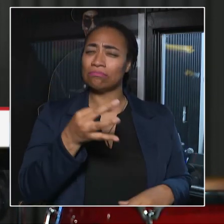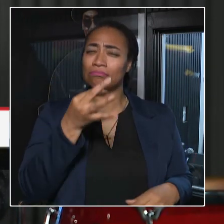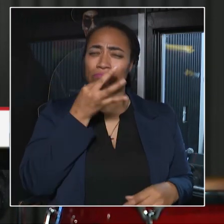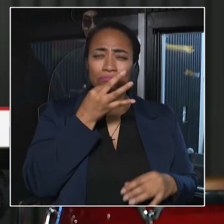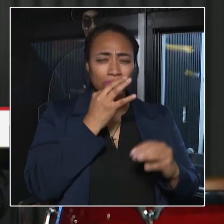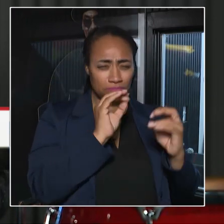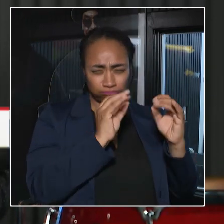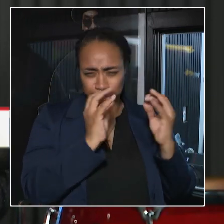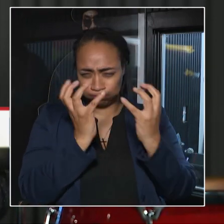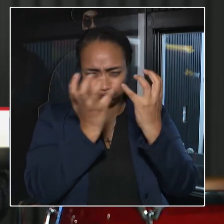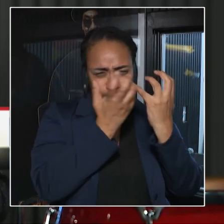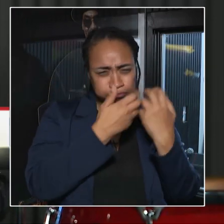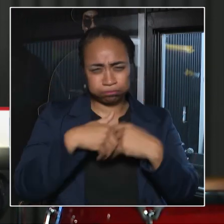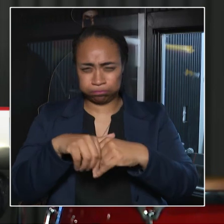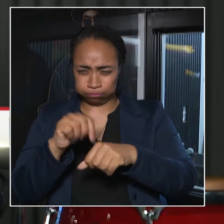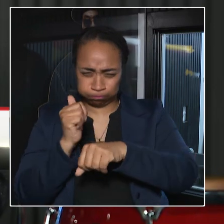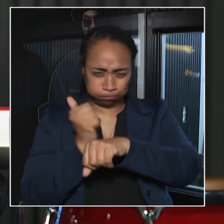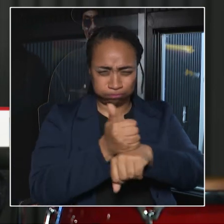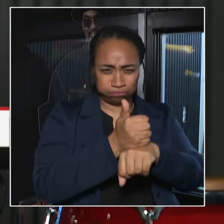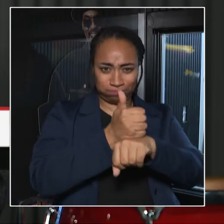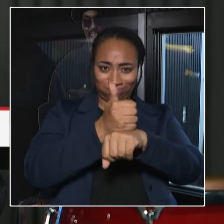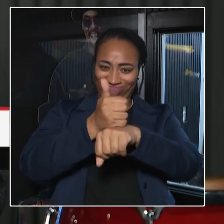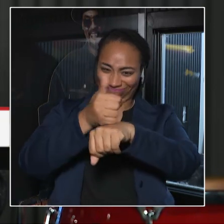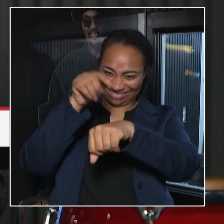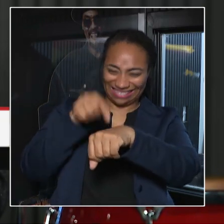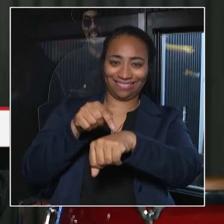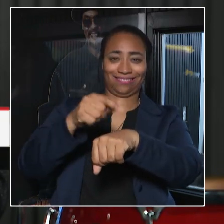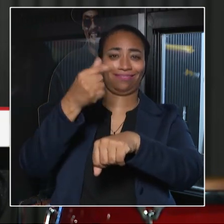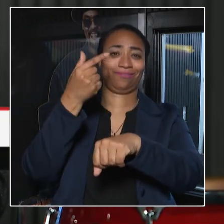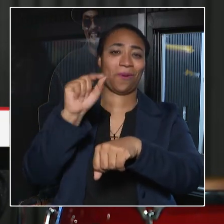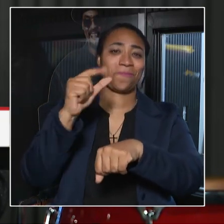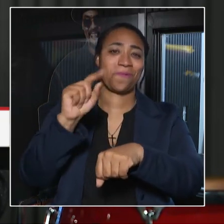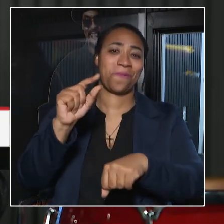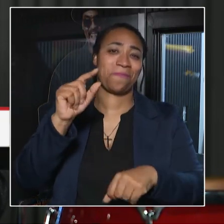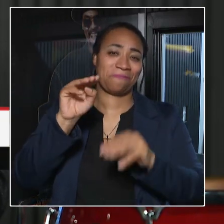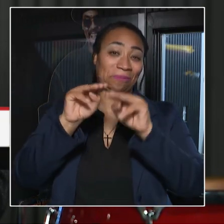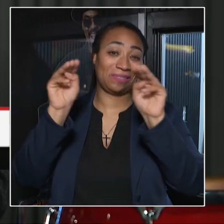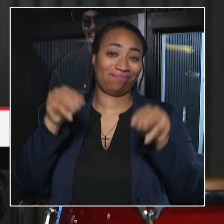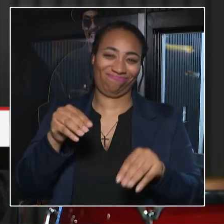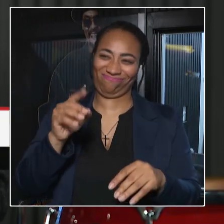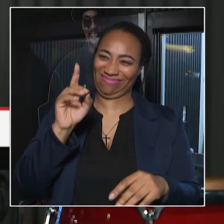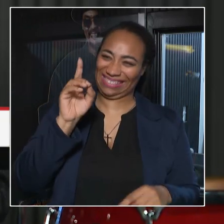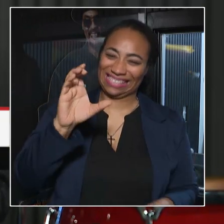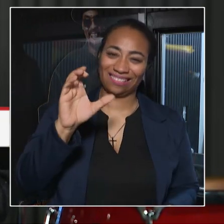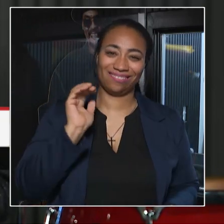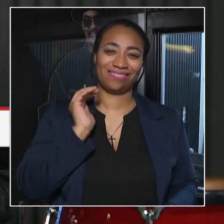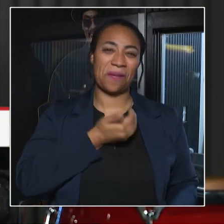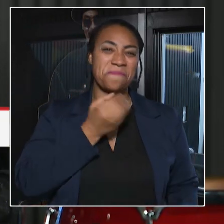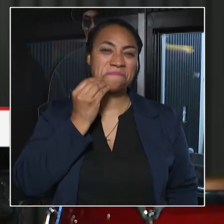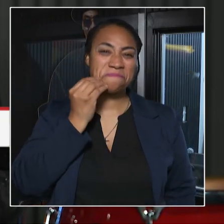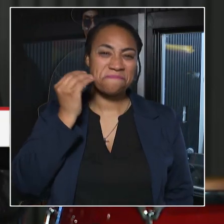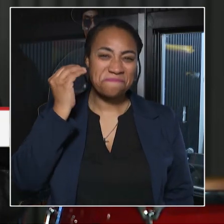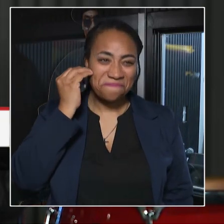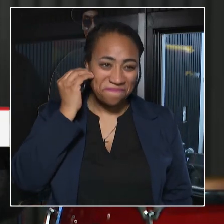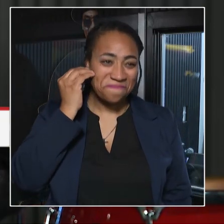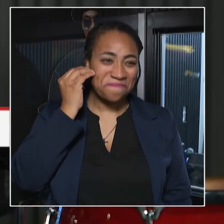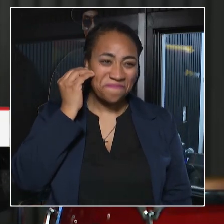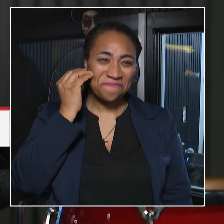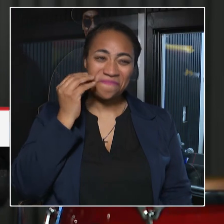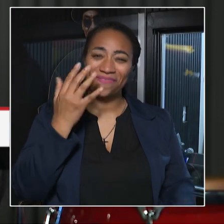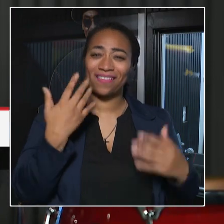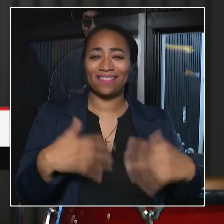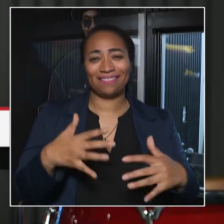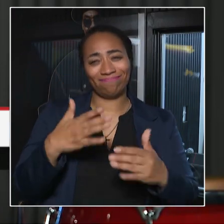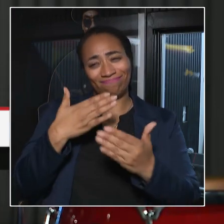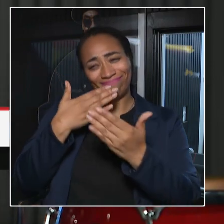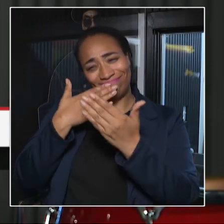DC's home of go-go. So preserving its archives and honoring its pioneers and inspiring